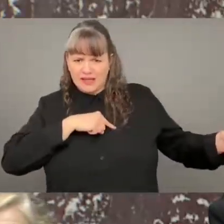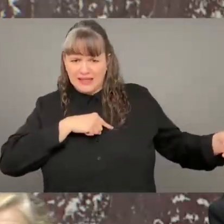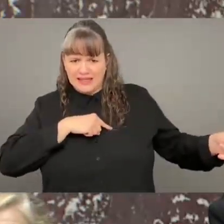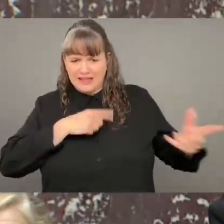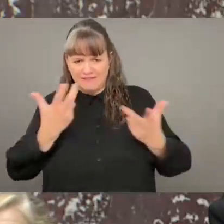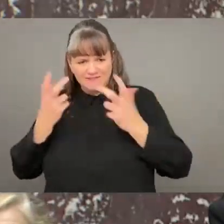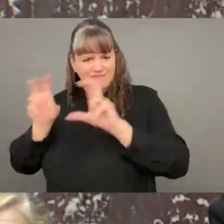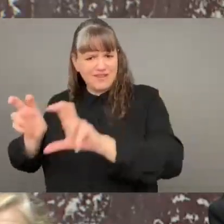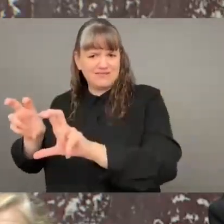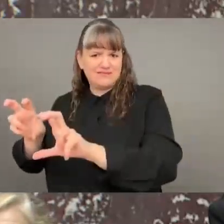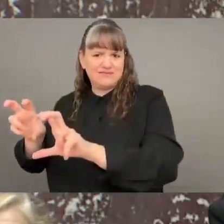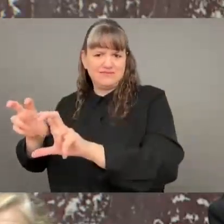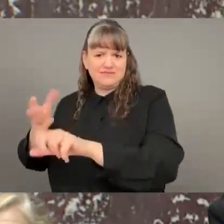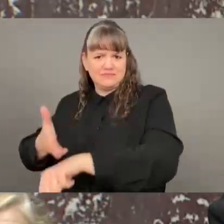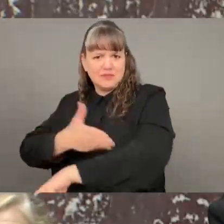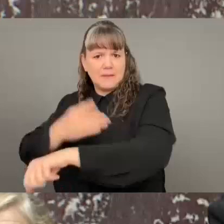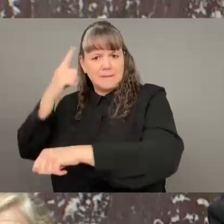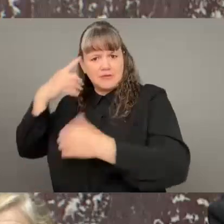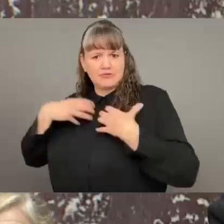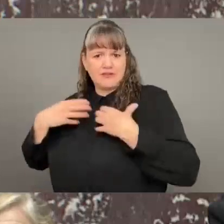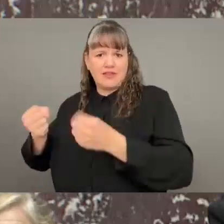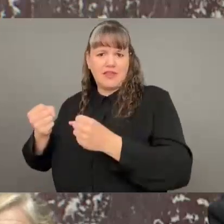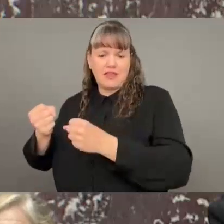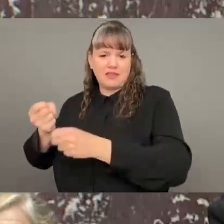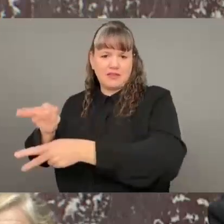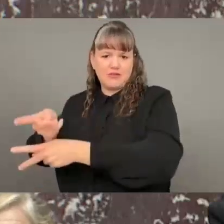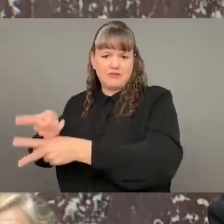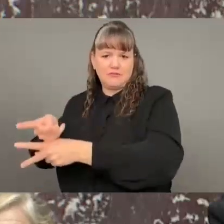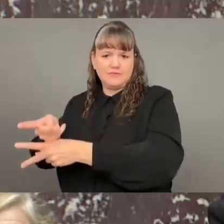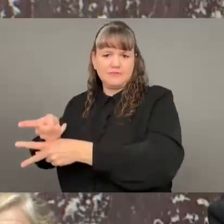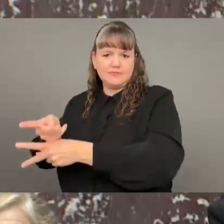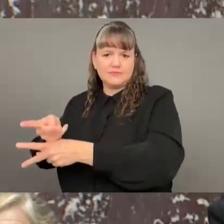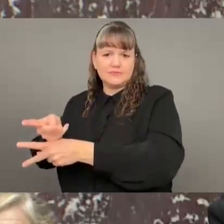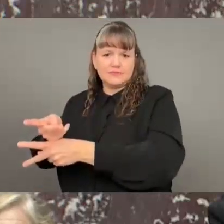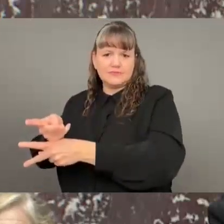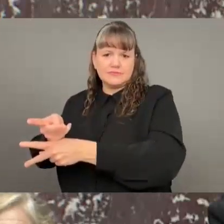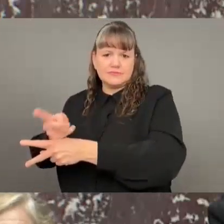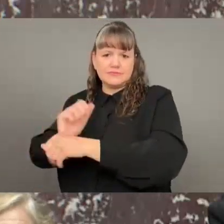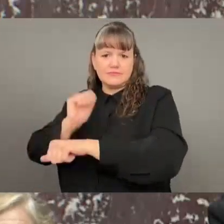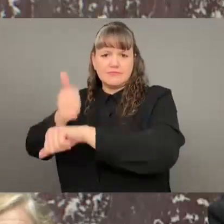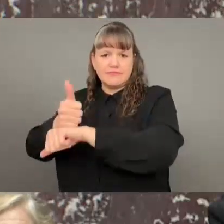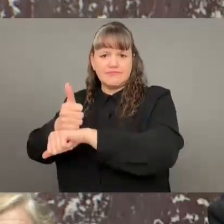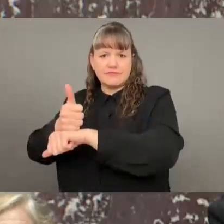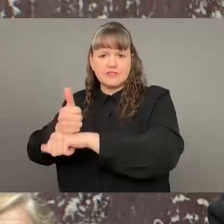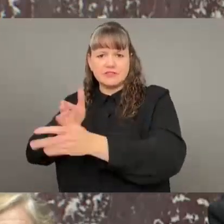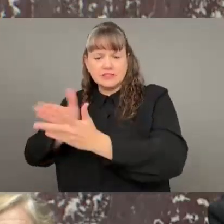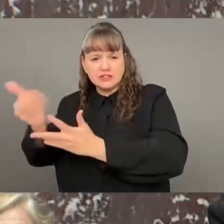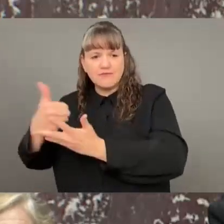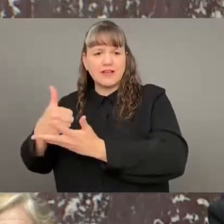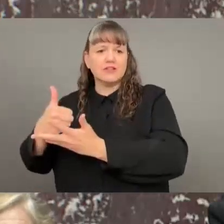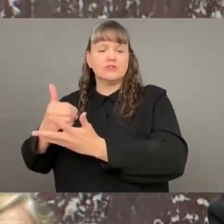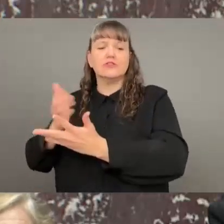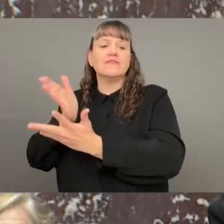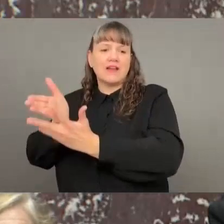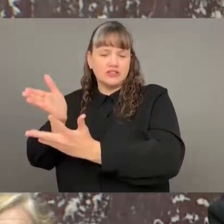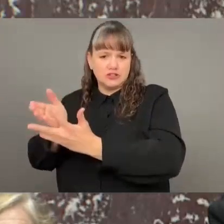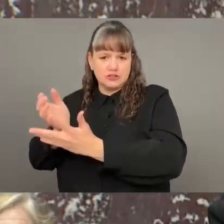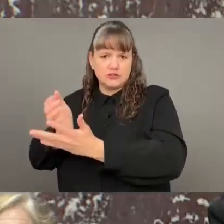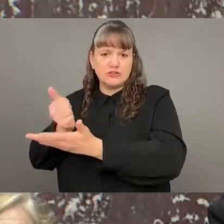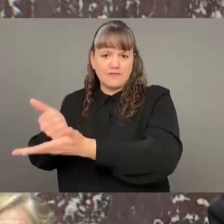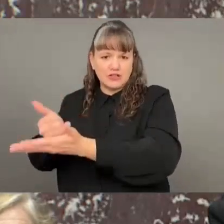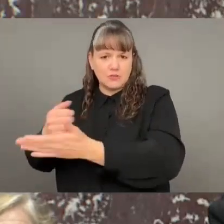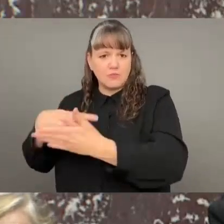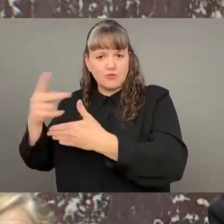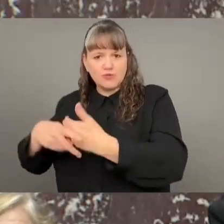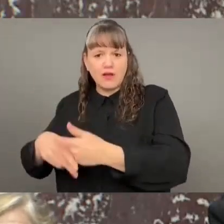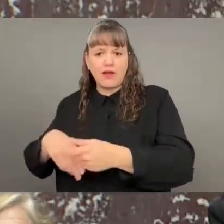intervention programs and frontline community supports. Mr. Speaker, we know there's more to do, but we're taking action